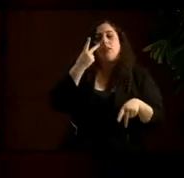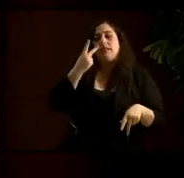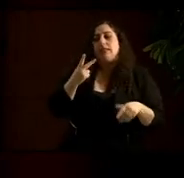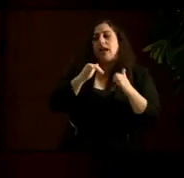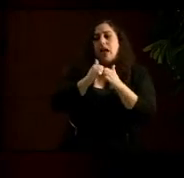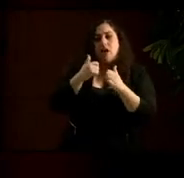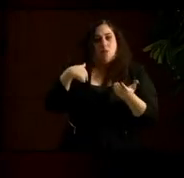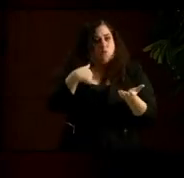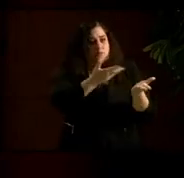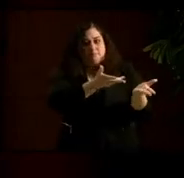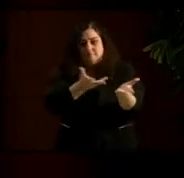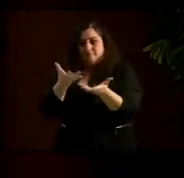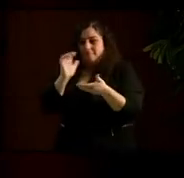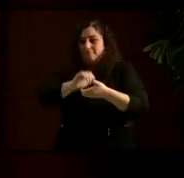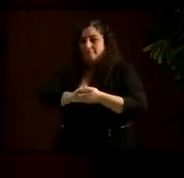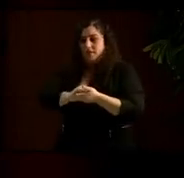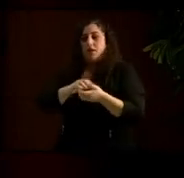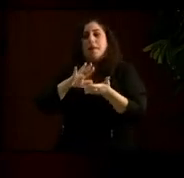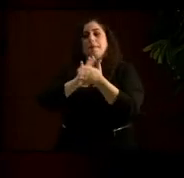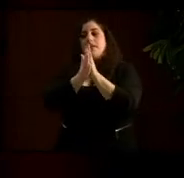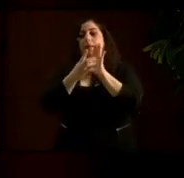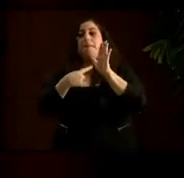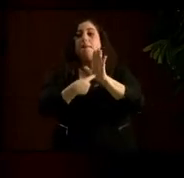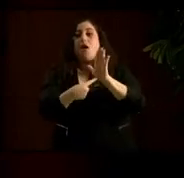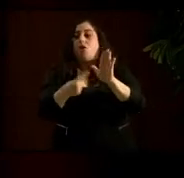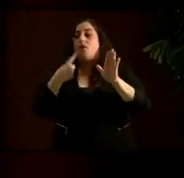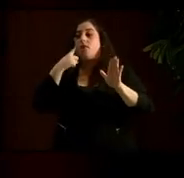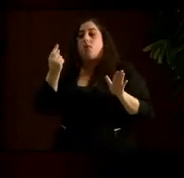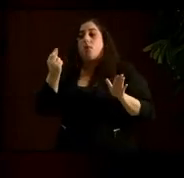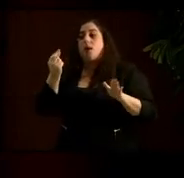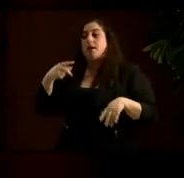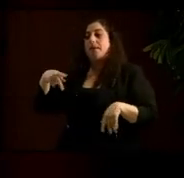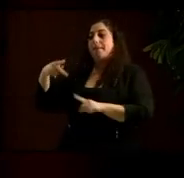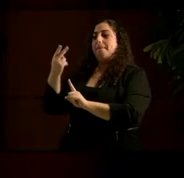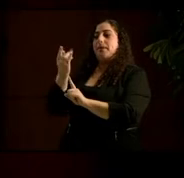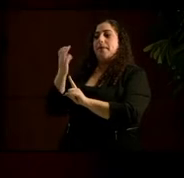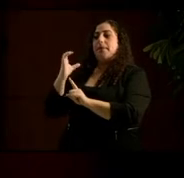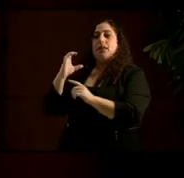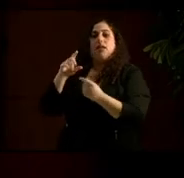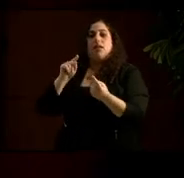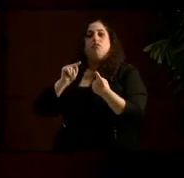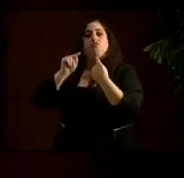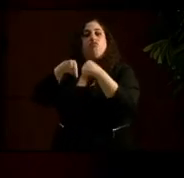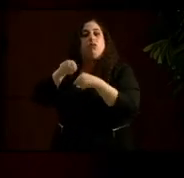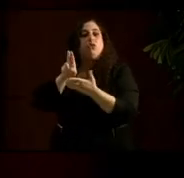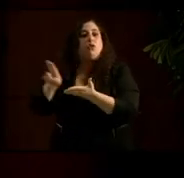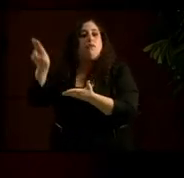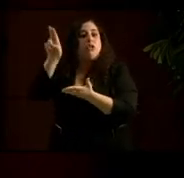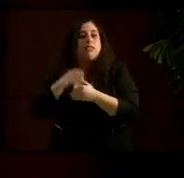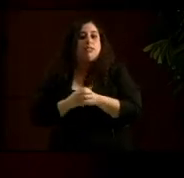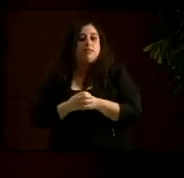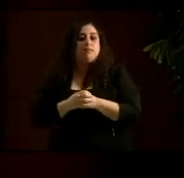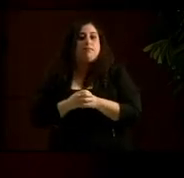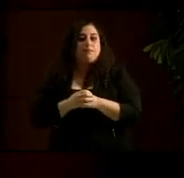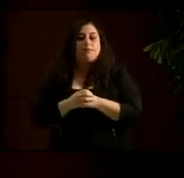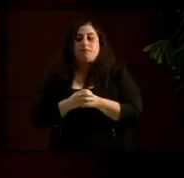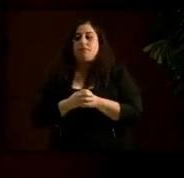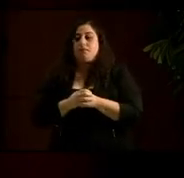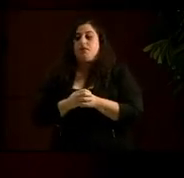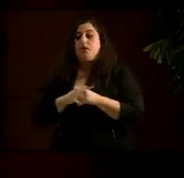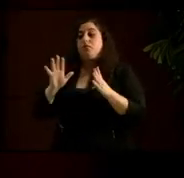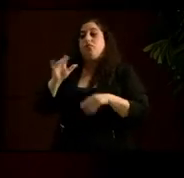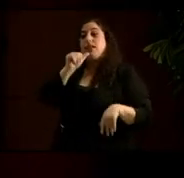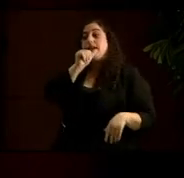public transborder university. Many UCs, CSUs, and public universities in Arizona and elsewhere